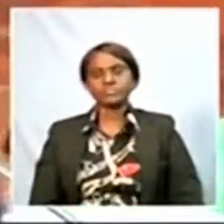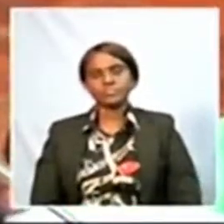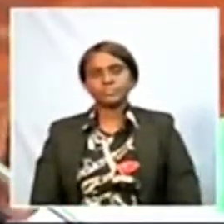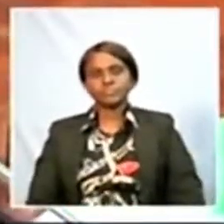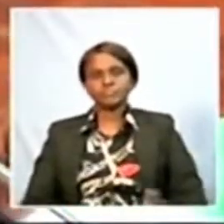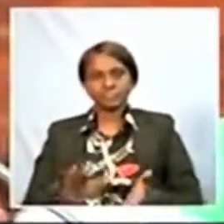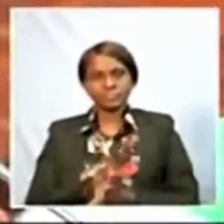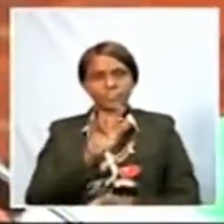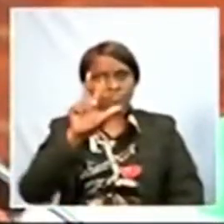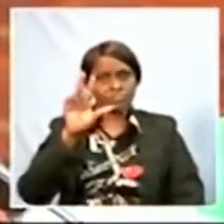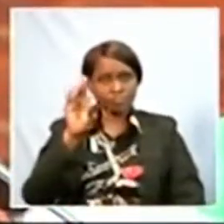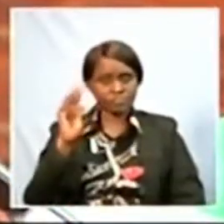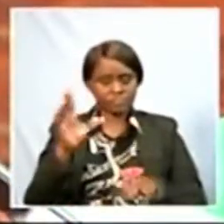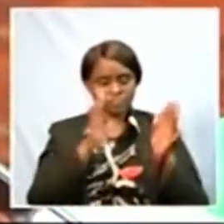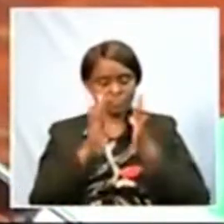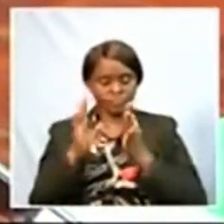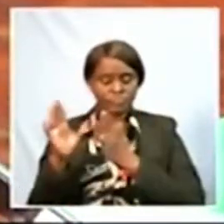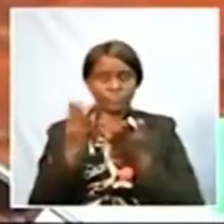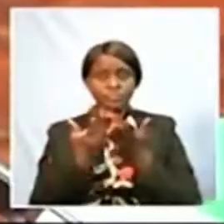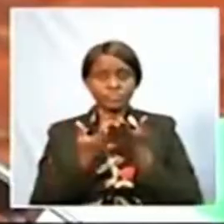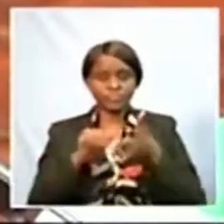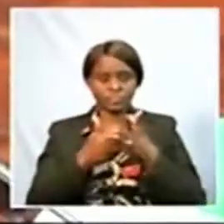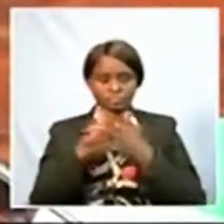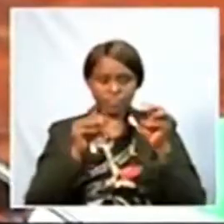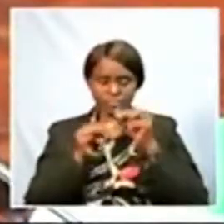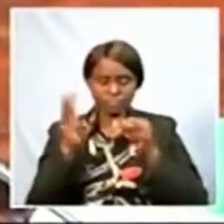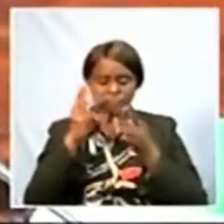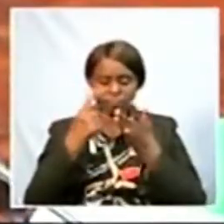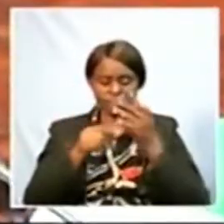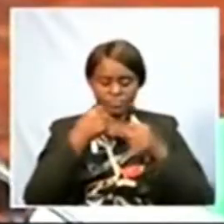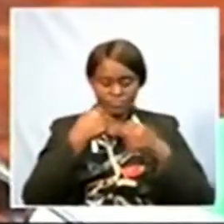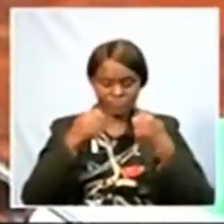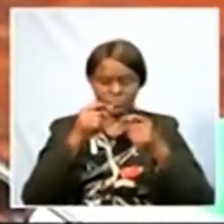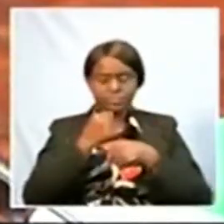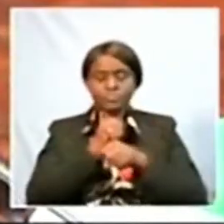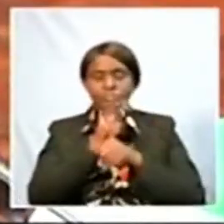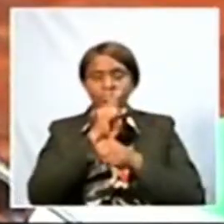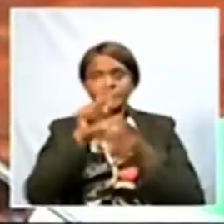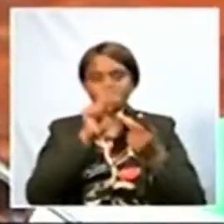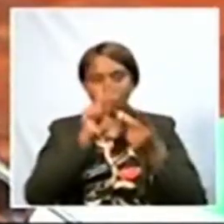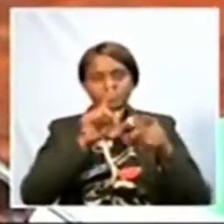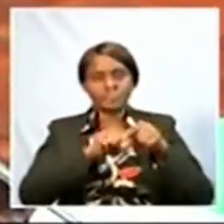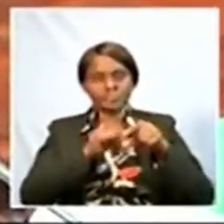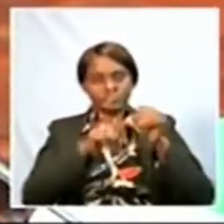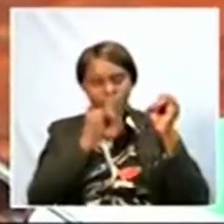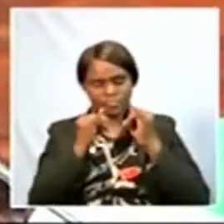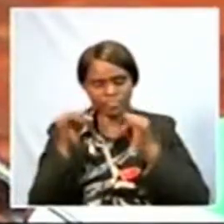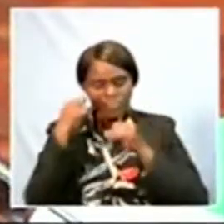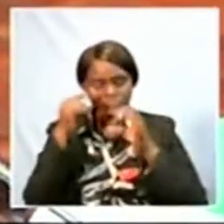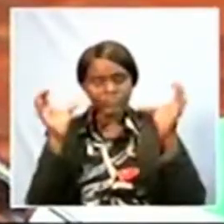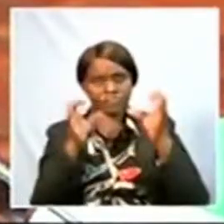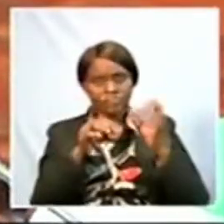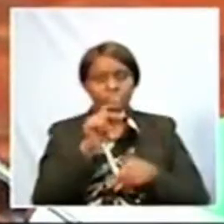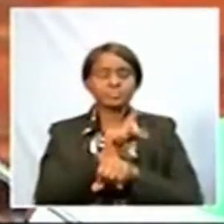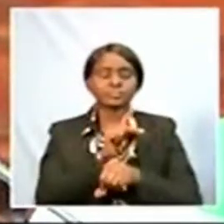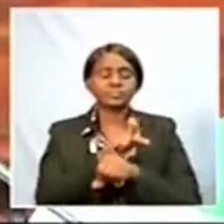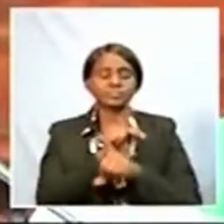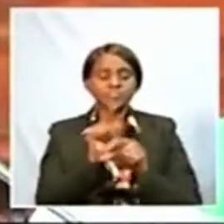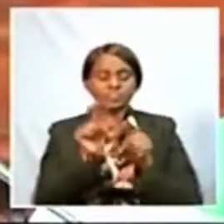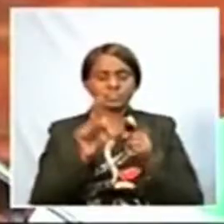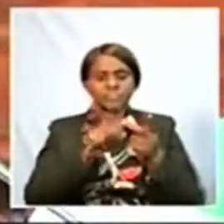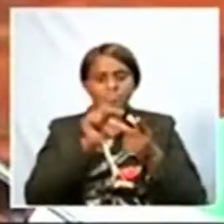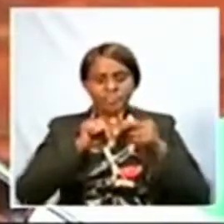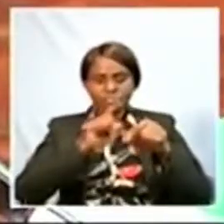Page 37, remedial measures. Management will endeavor to ensure timely implementation of community projects,